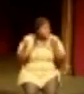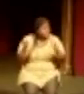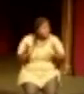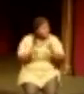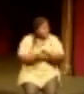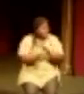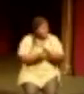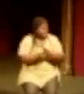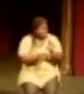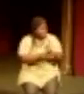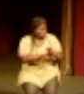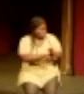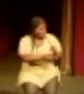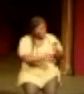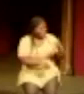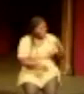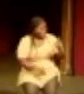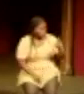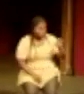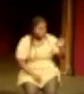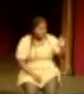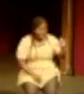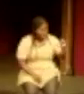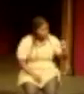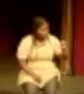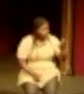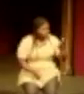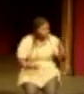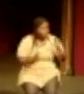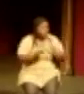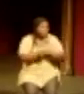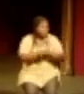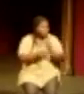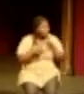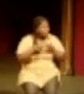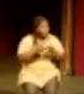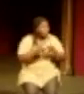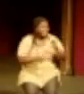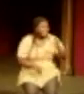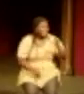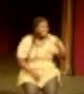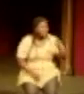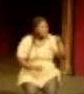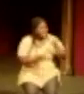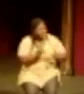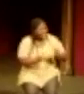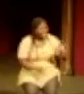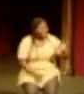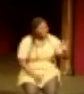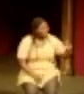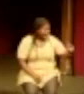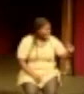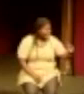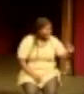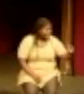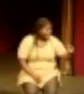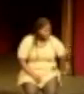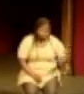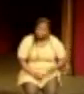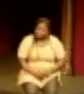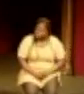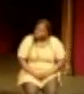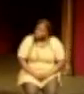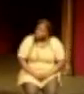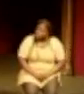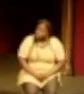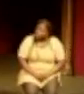Last Fast, and just a really fun night. Octavio put it on, and I think the whole night went flawless. If Octavio was